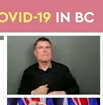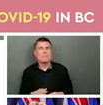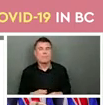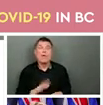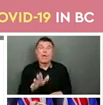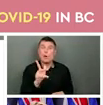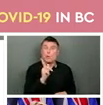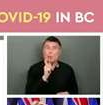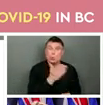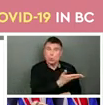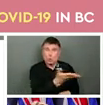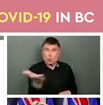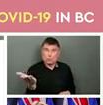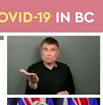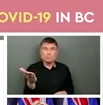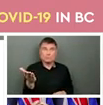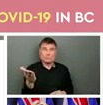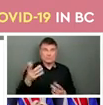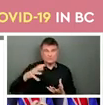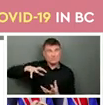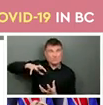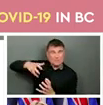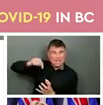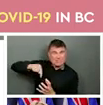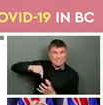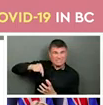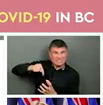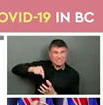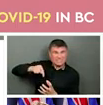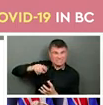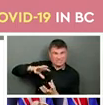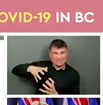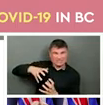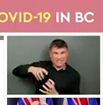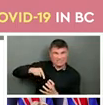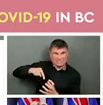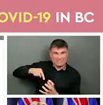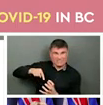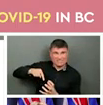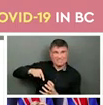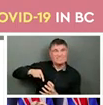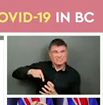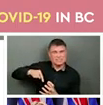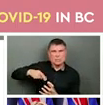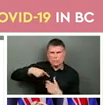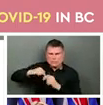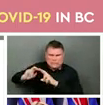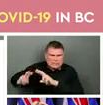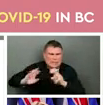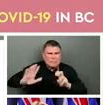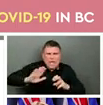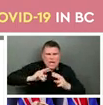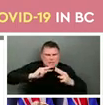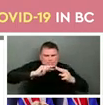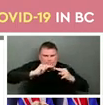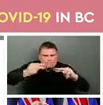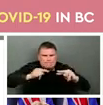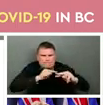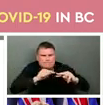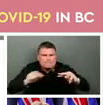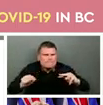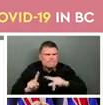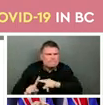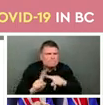different variants. As you know, we're doing whole genome sequencing on all cases now, so we have a good sense of what strains of the virus